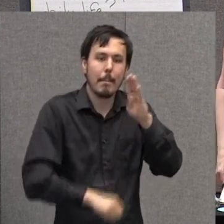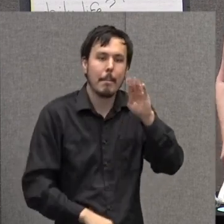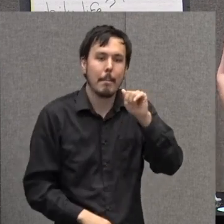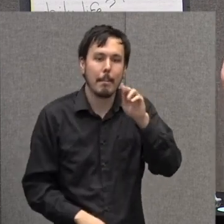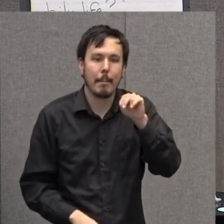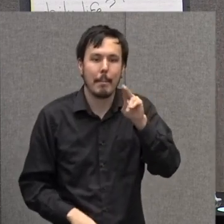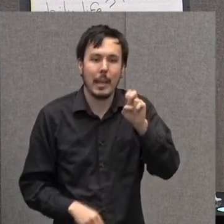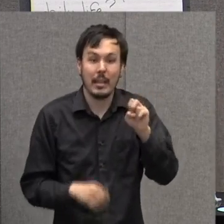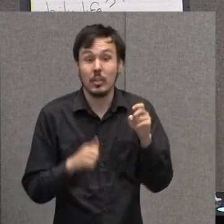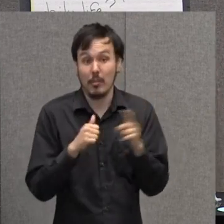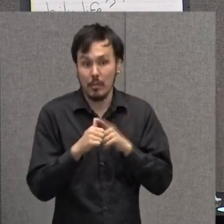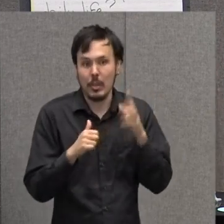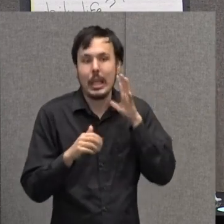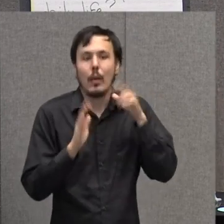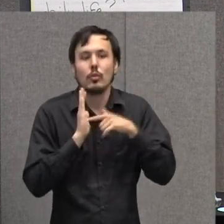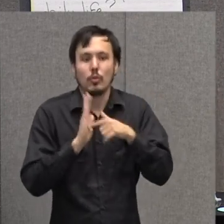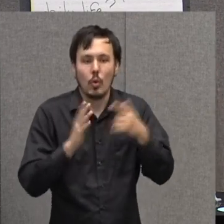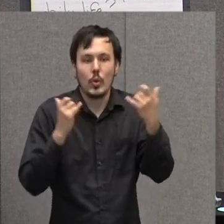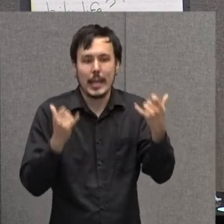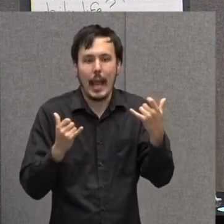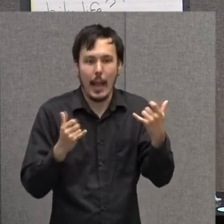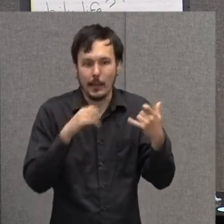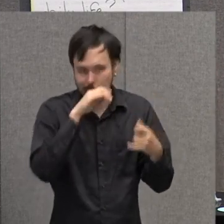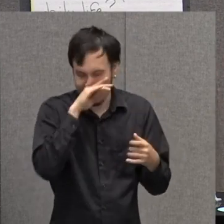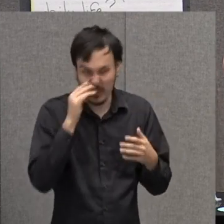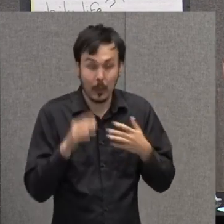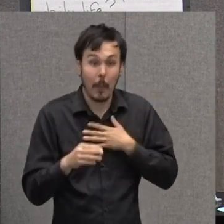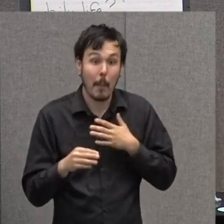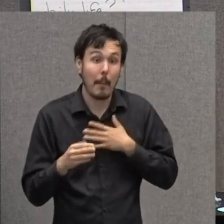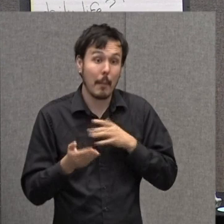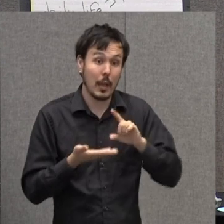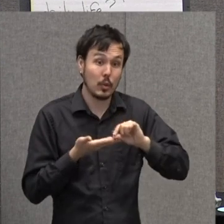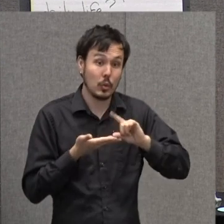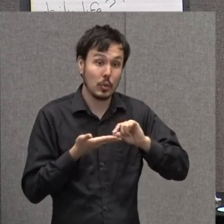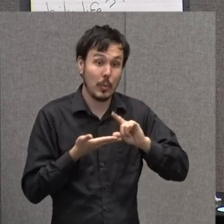now. Okay, so I'm going to take my newspaper,